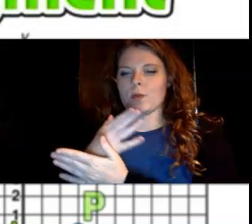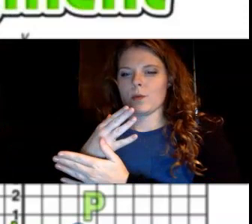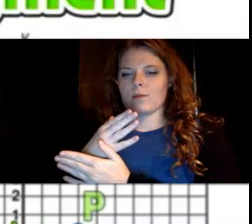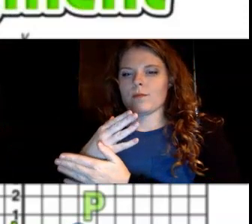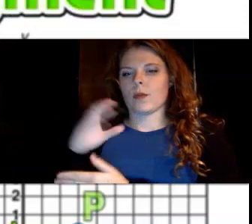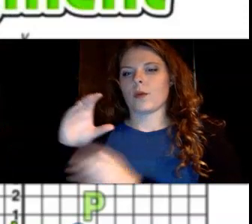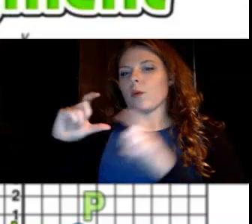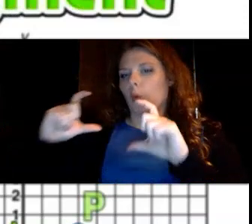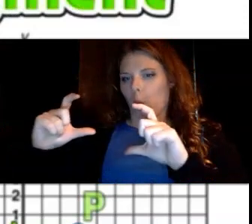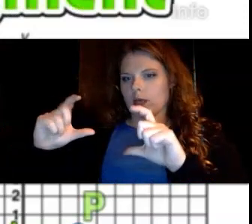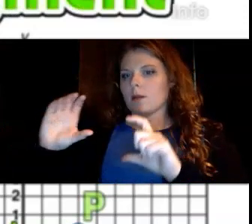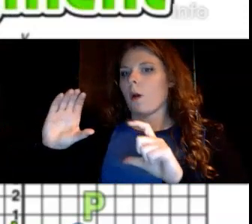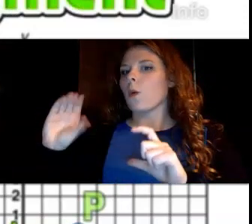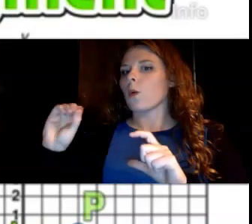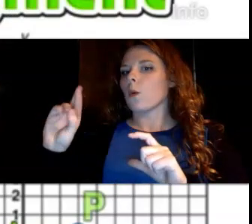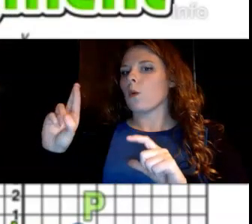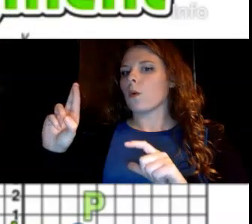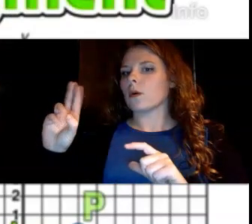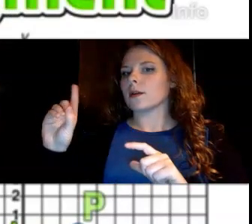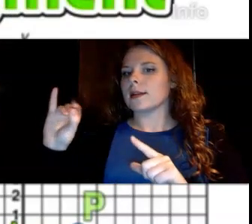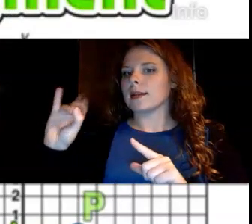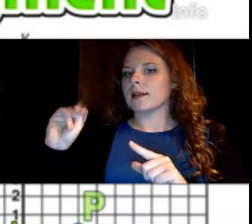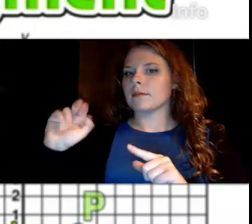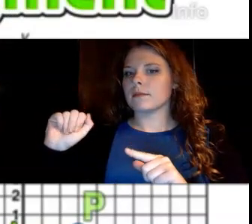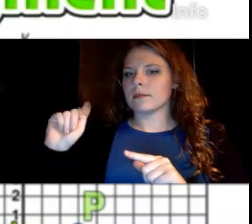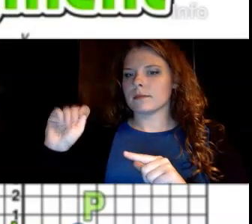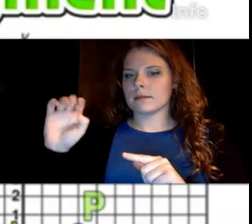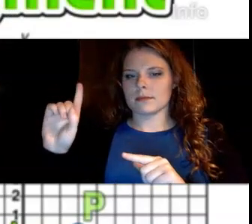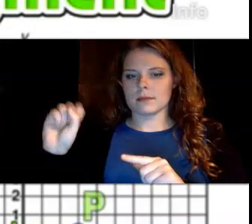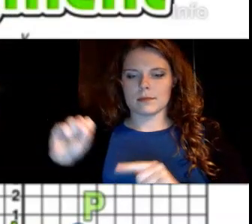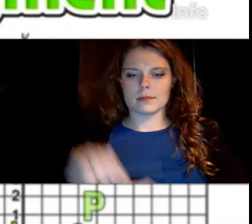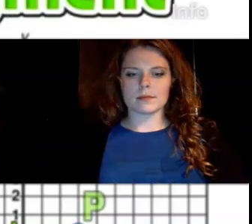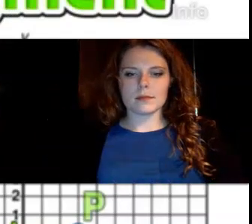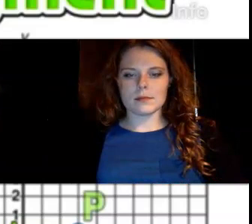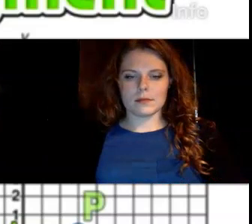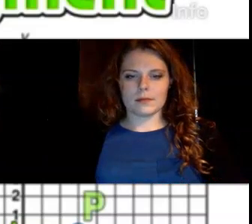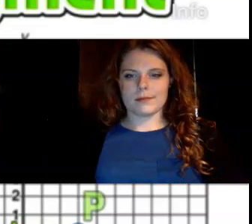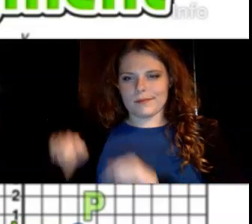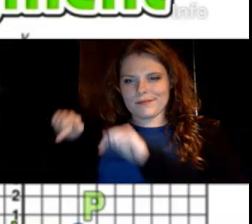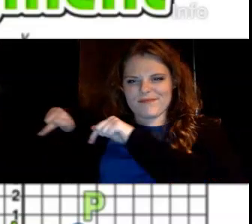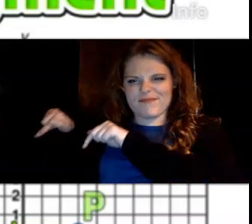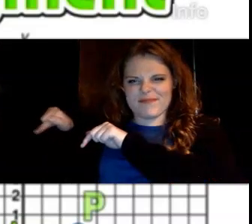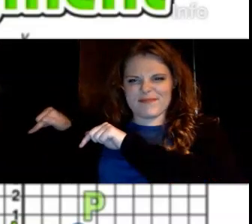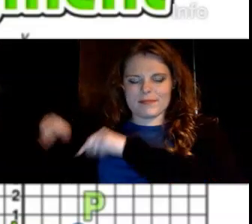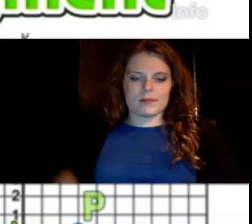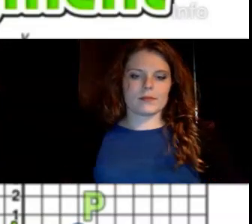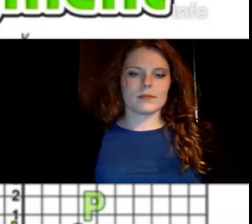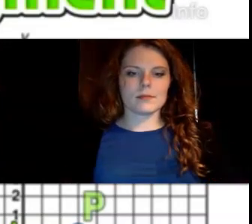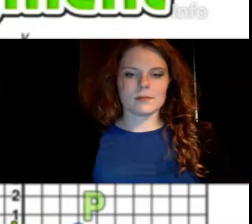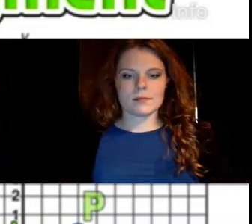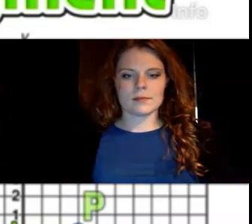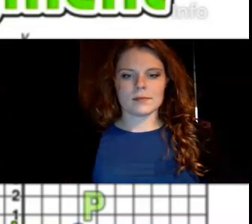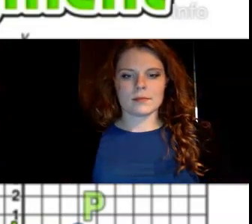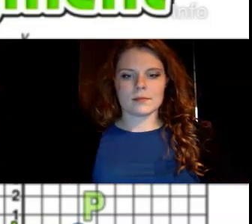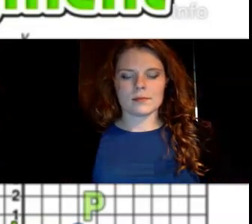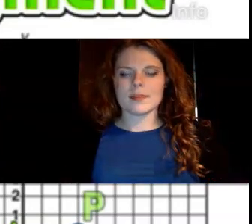- 8, is -5. 0 + 4 is just +4. And now for Q